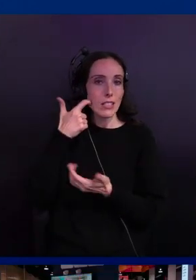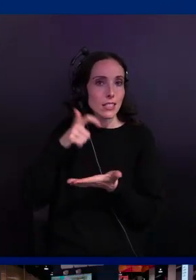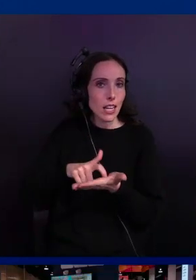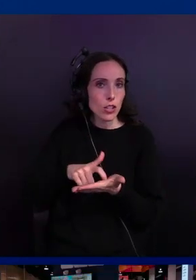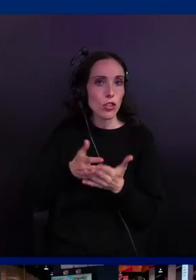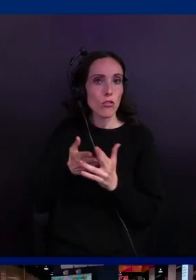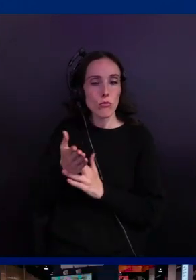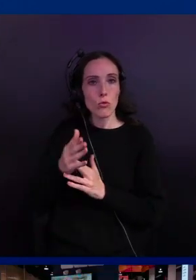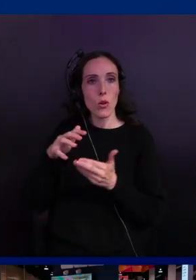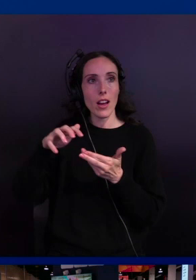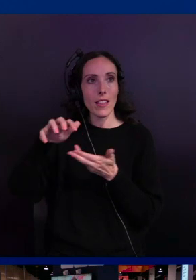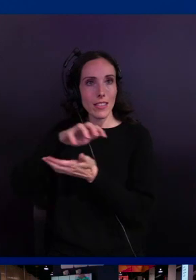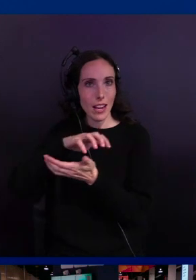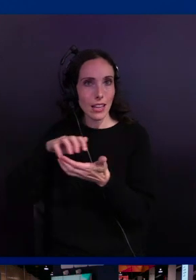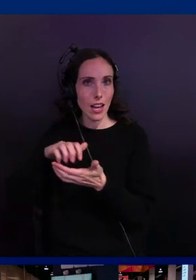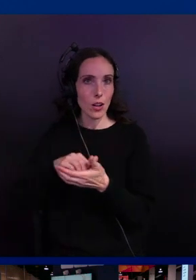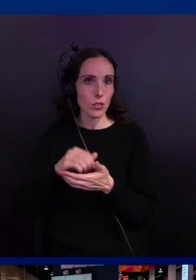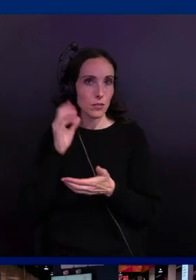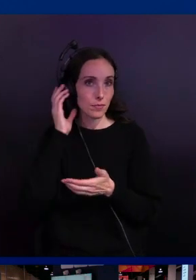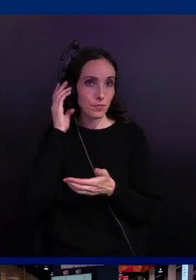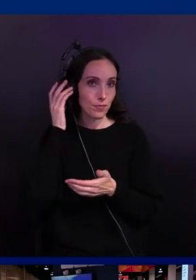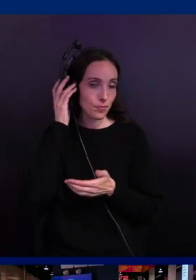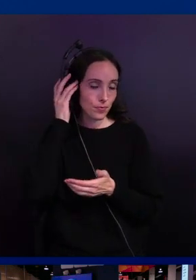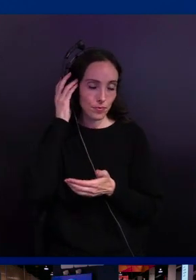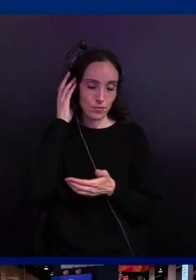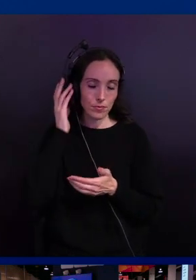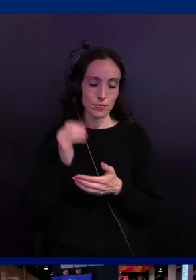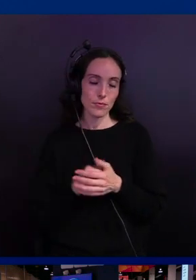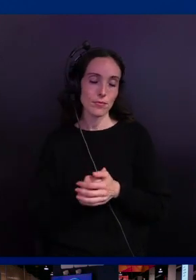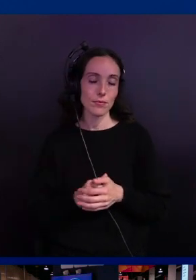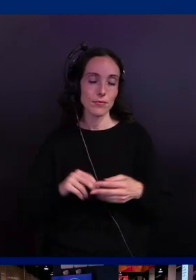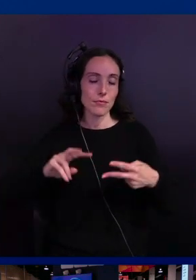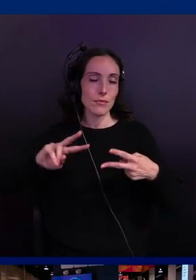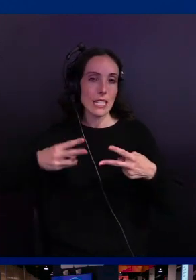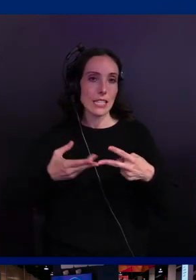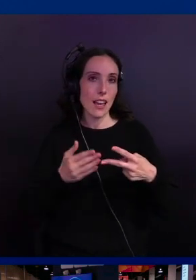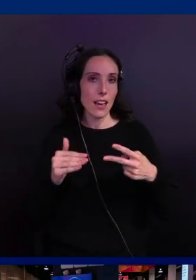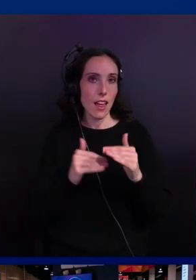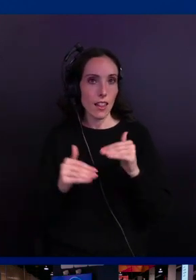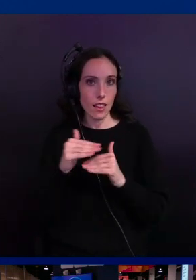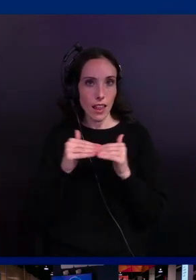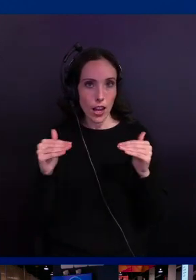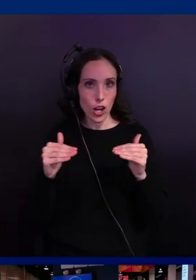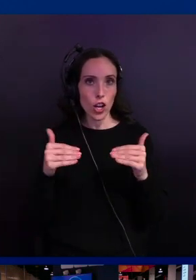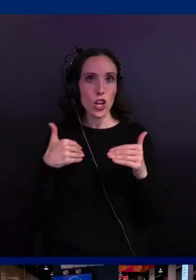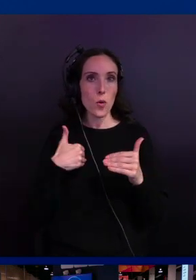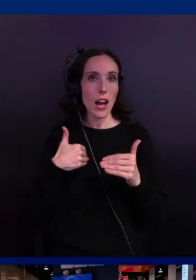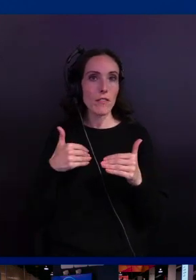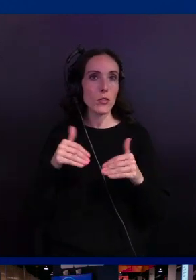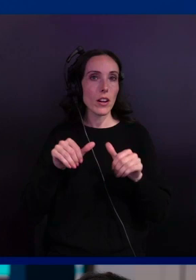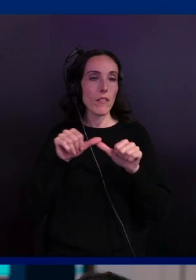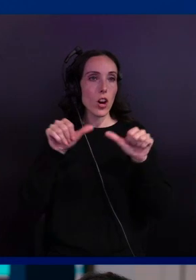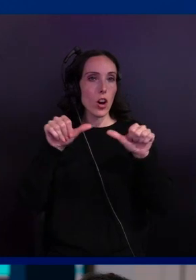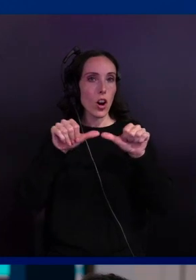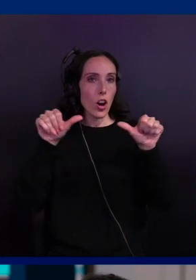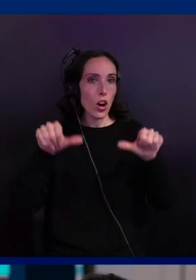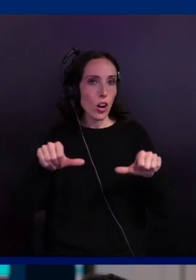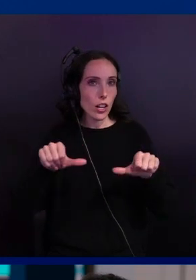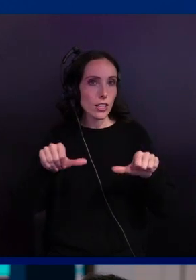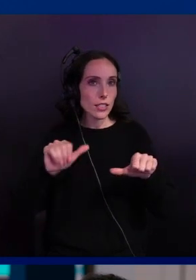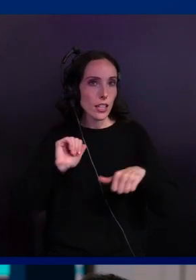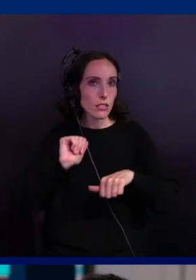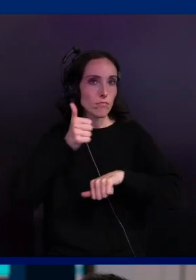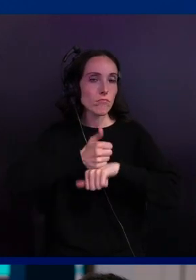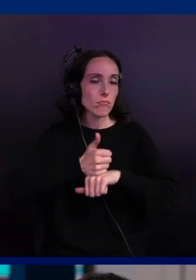we have Amazon Guard Duty. And then second layer is where you have to architect your application, where you can have